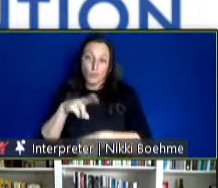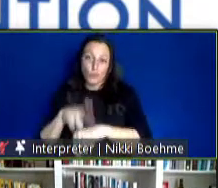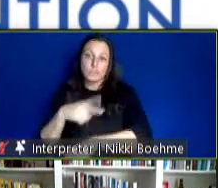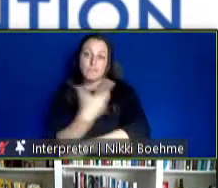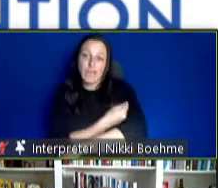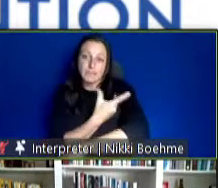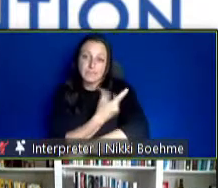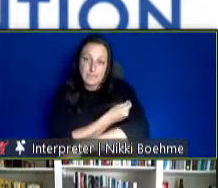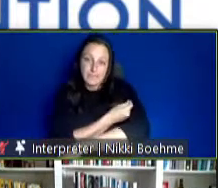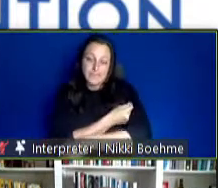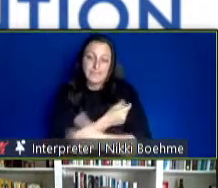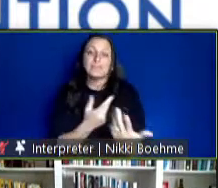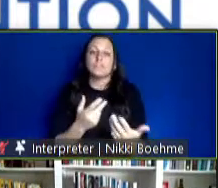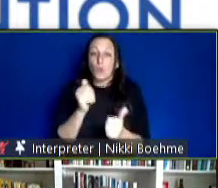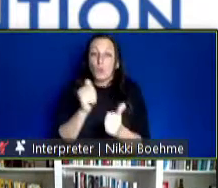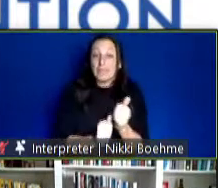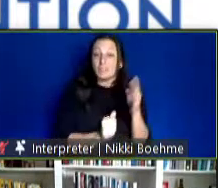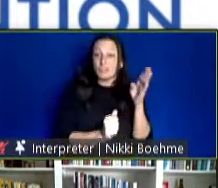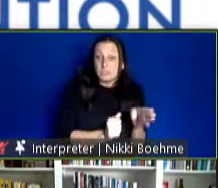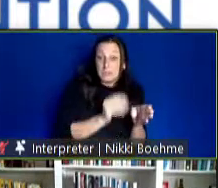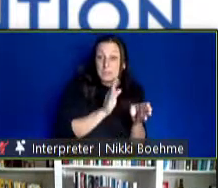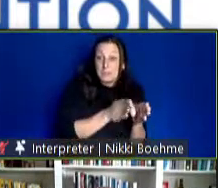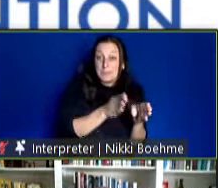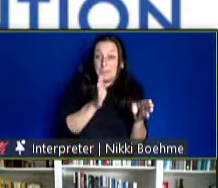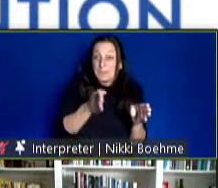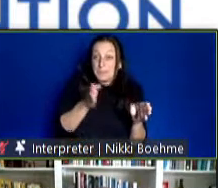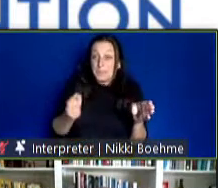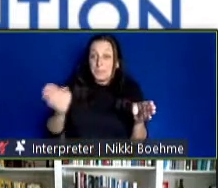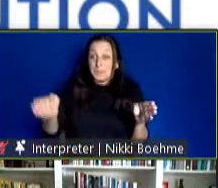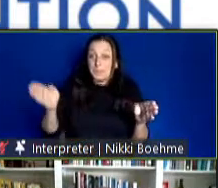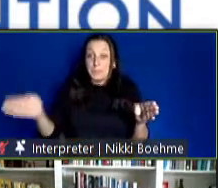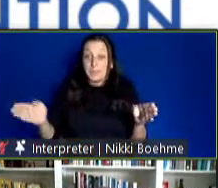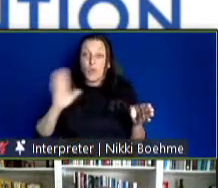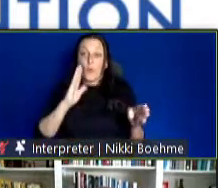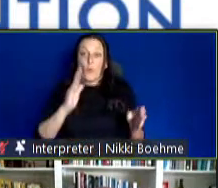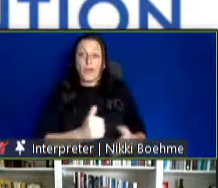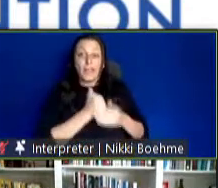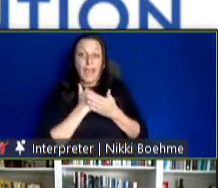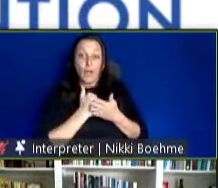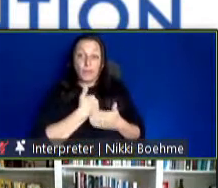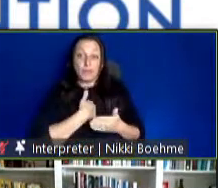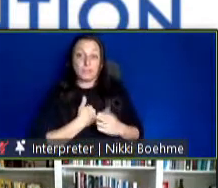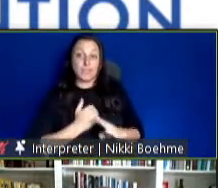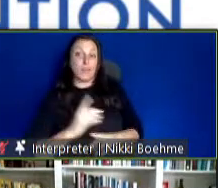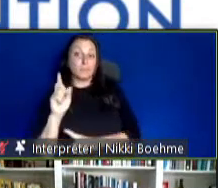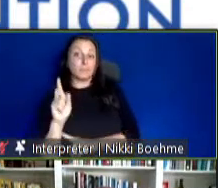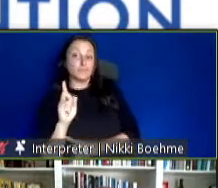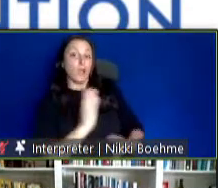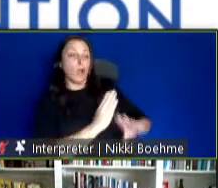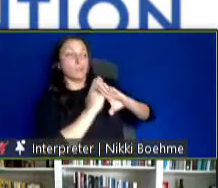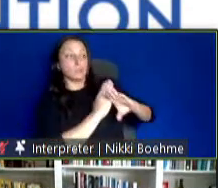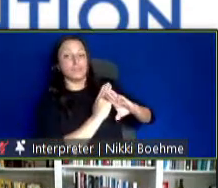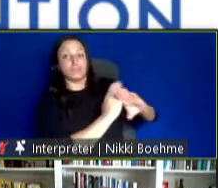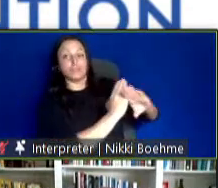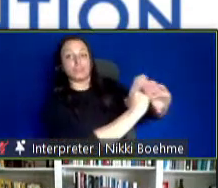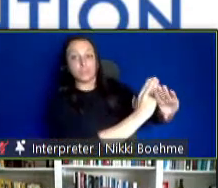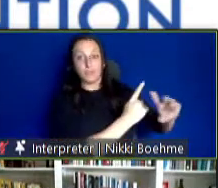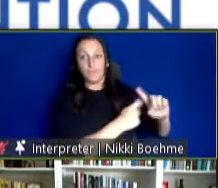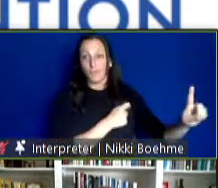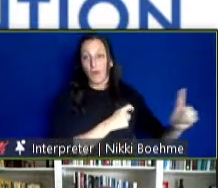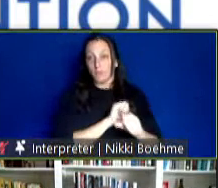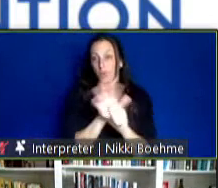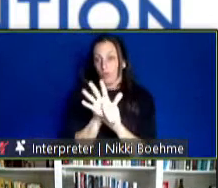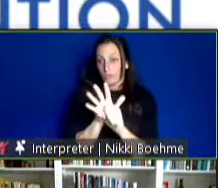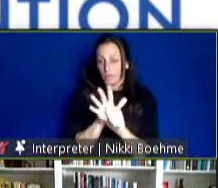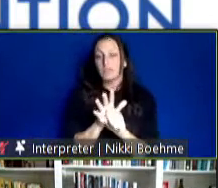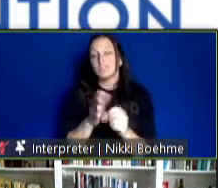us from getting sick. And so, yes, it's important to be vaccinated if you haven't been vaccinated. And it's important to think of